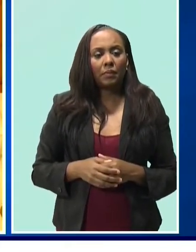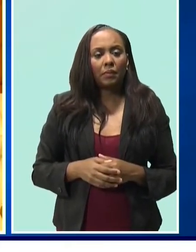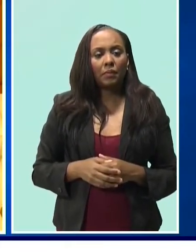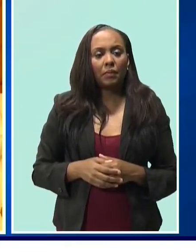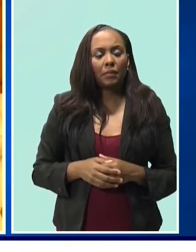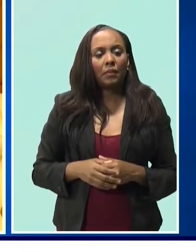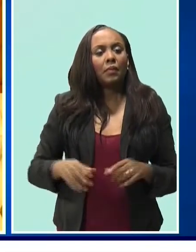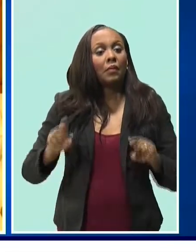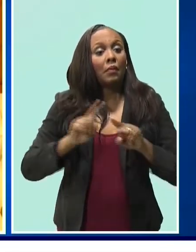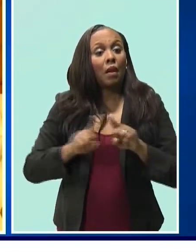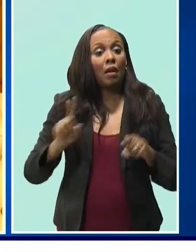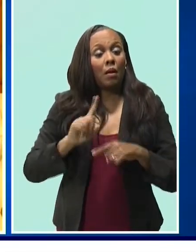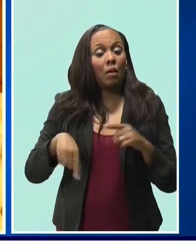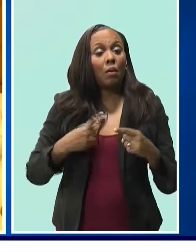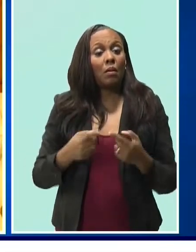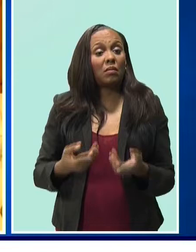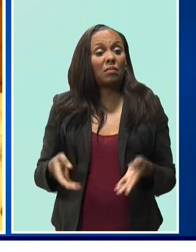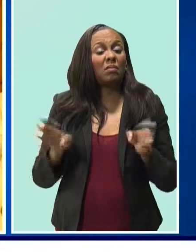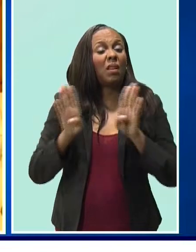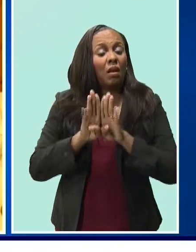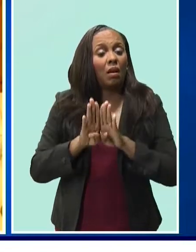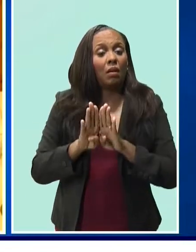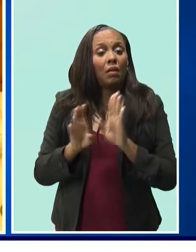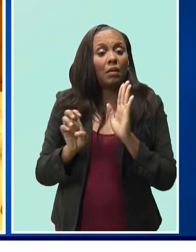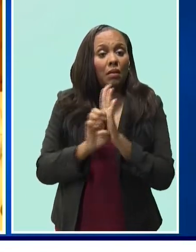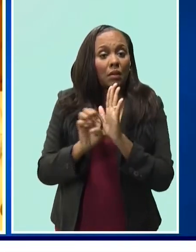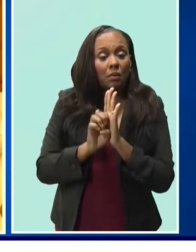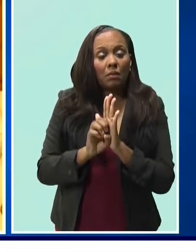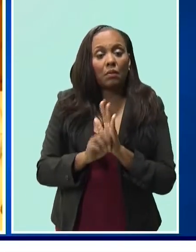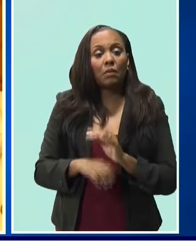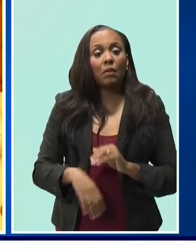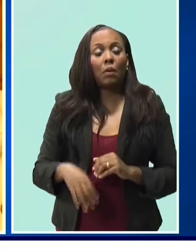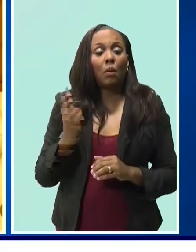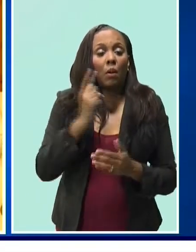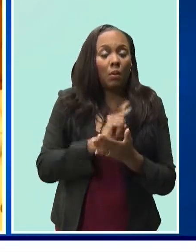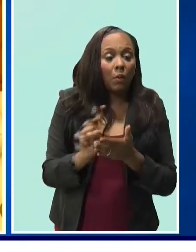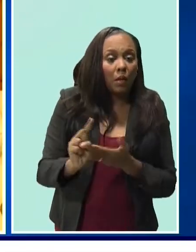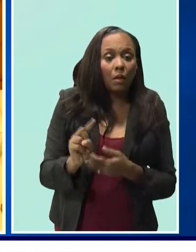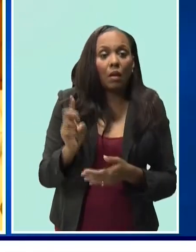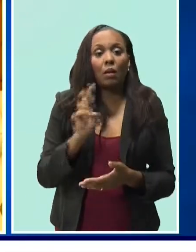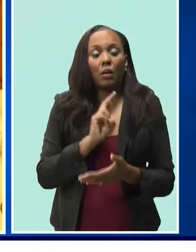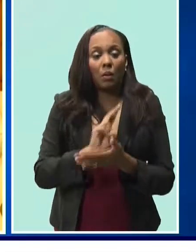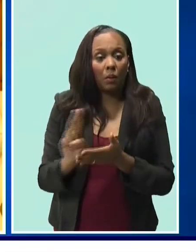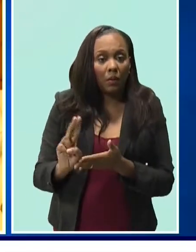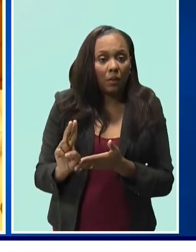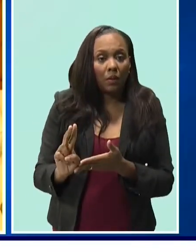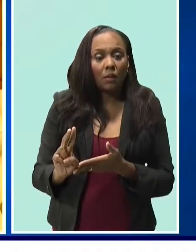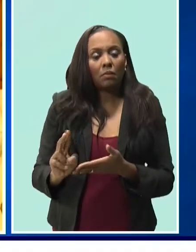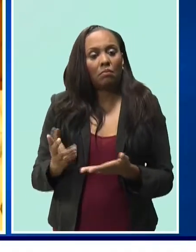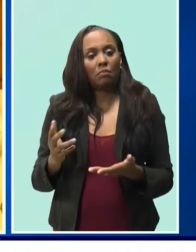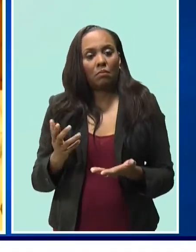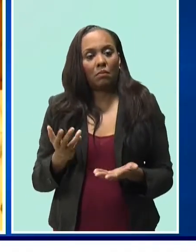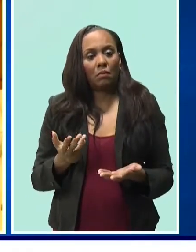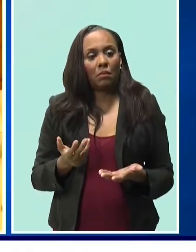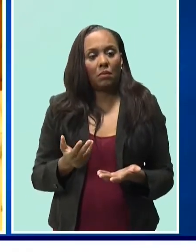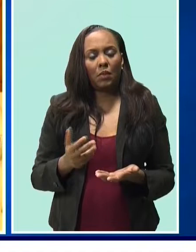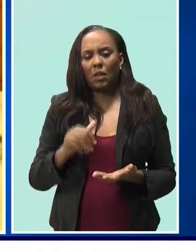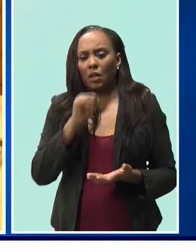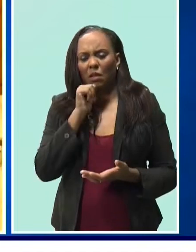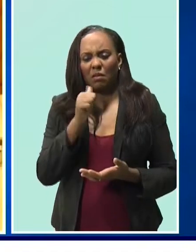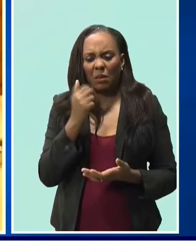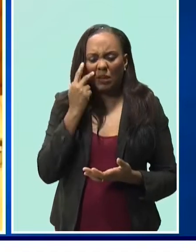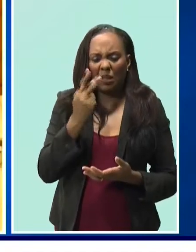the shutdown. So if you shut down for 1 to 2 weeks, you don't get an immediate effect in